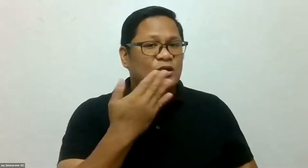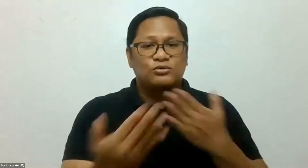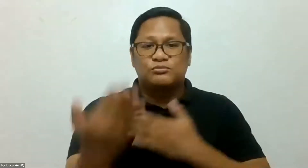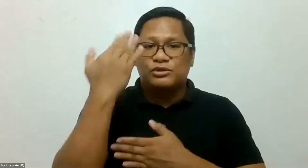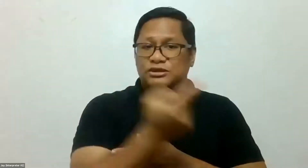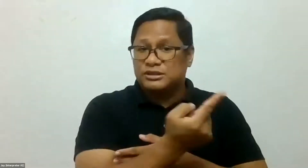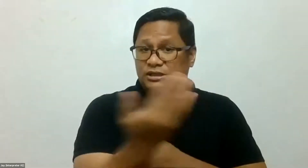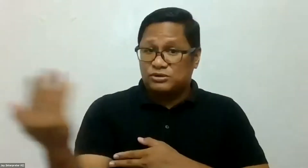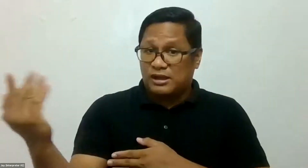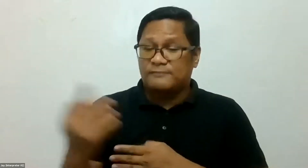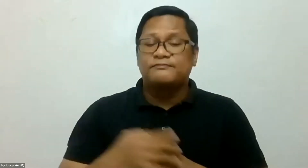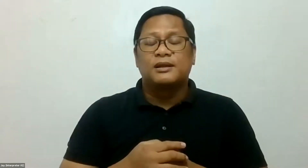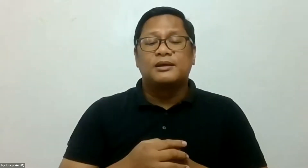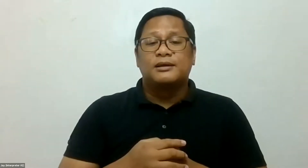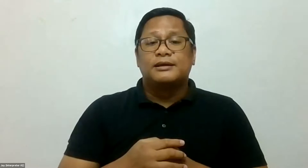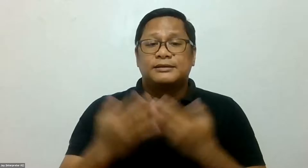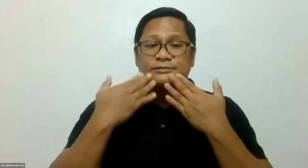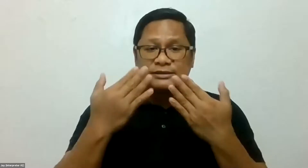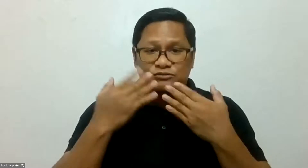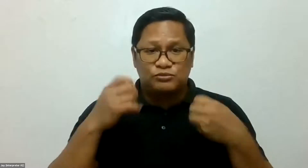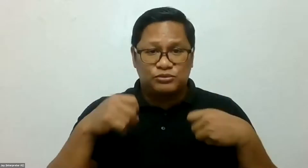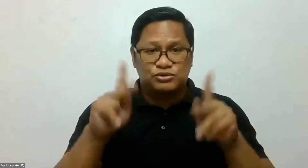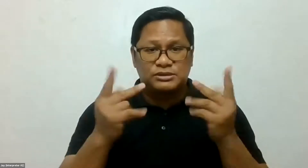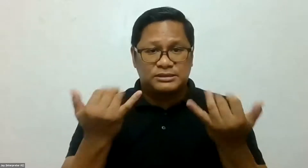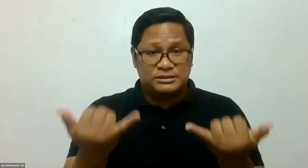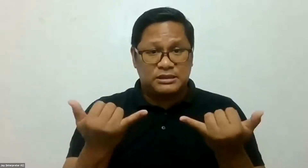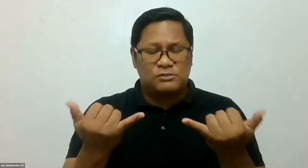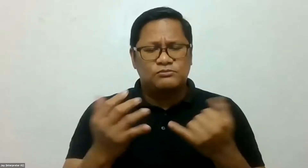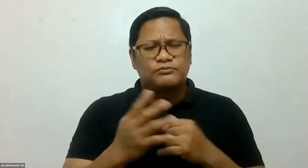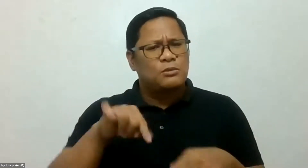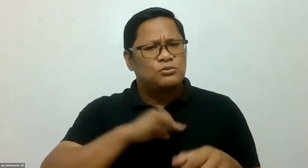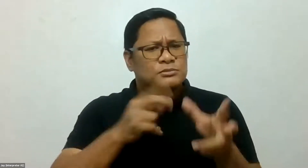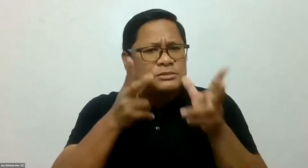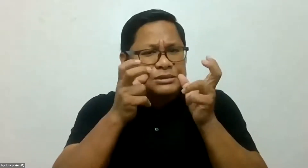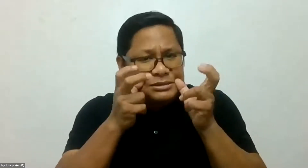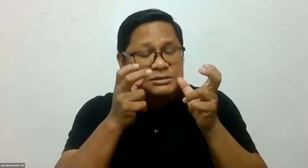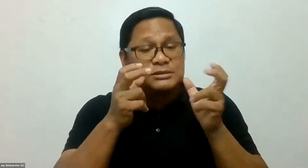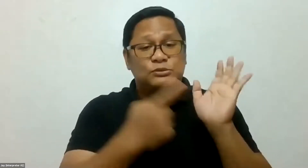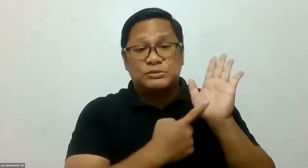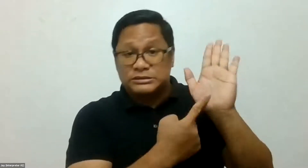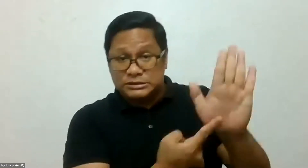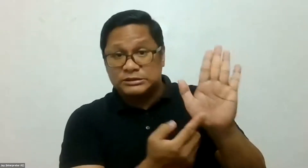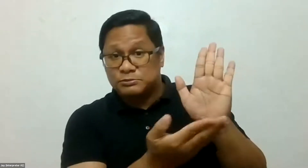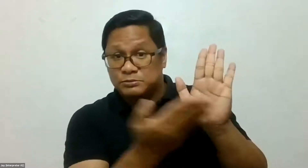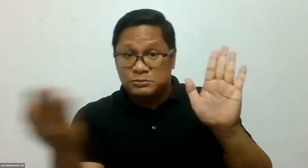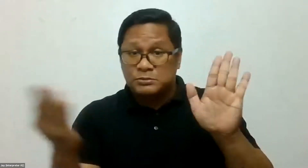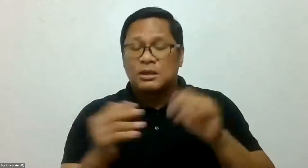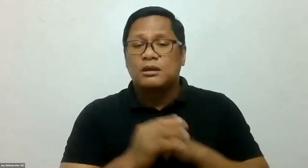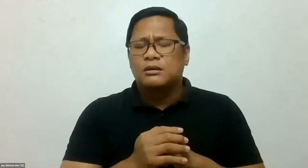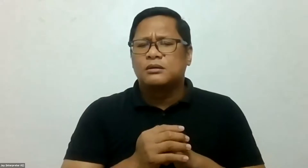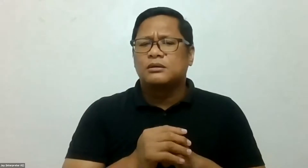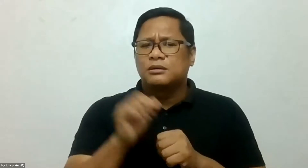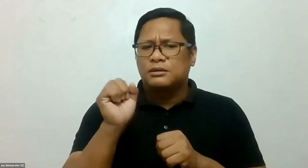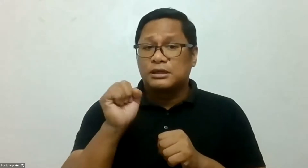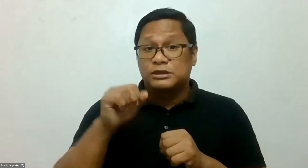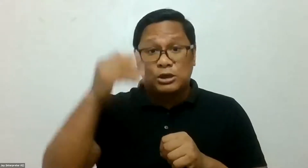lahat. And thank you so much for this opportunity. Listening to all the presentations is always enlightening. As Doc Lisa